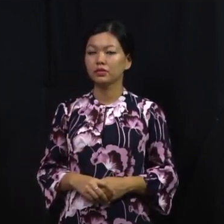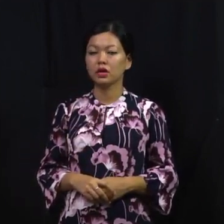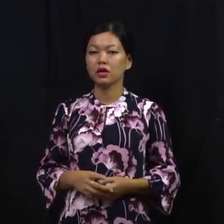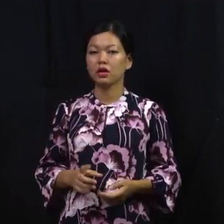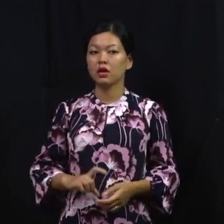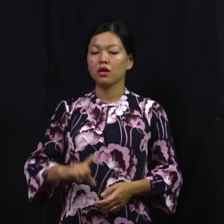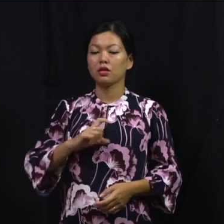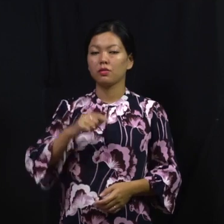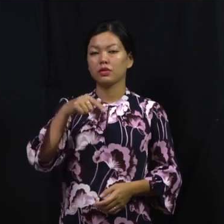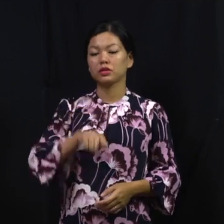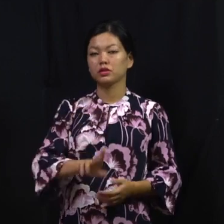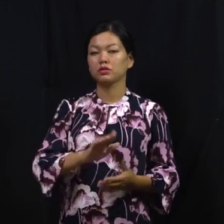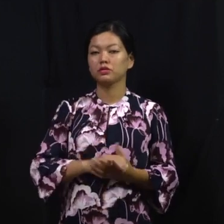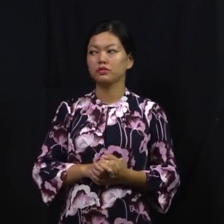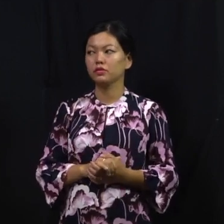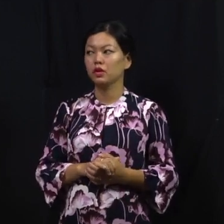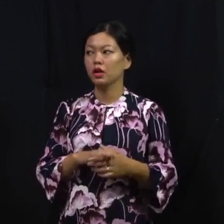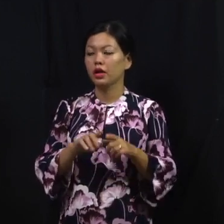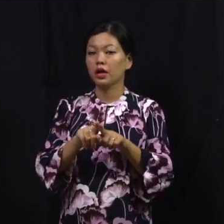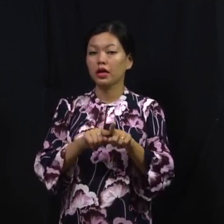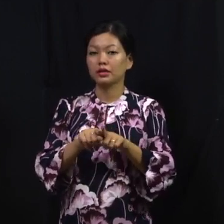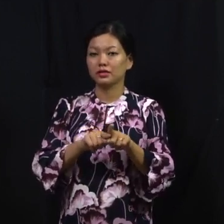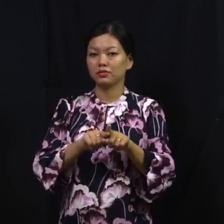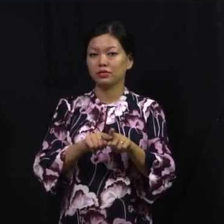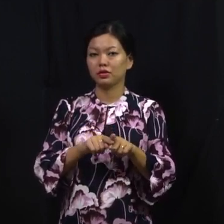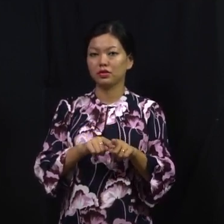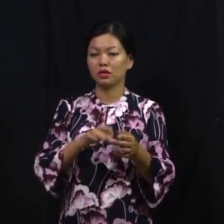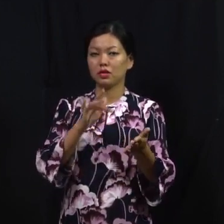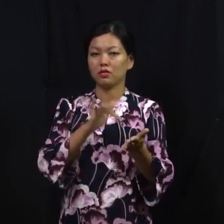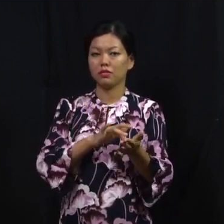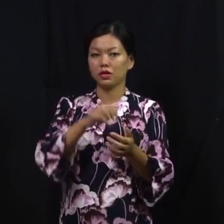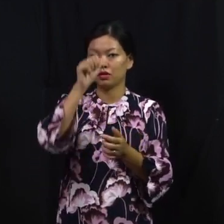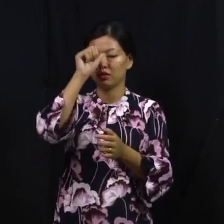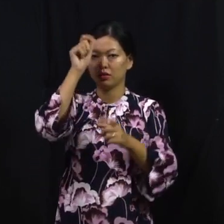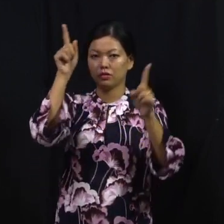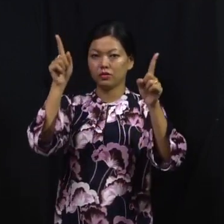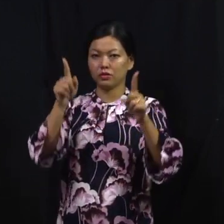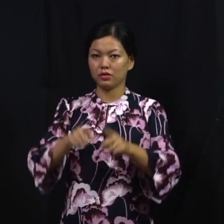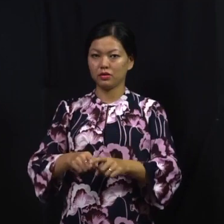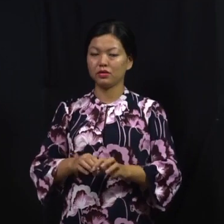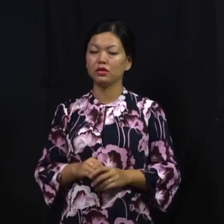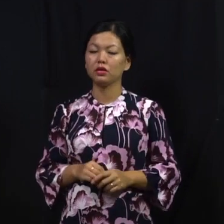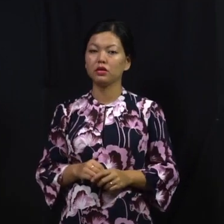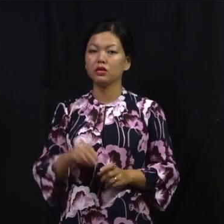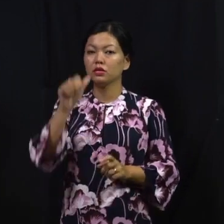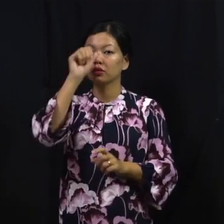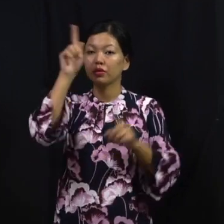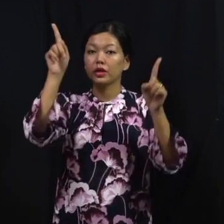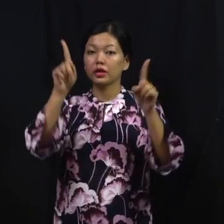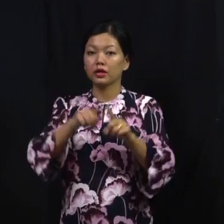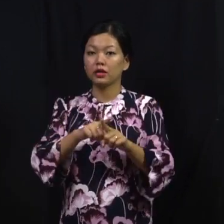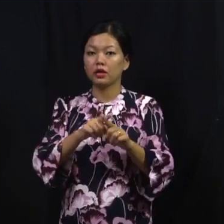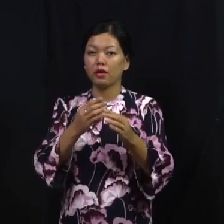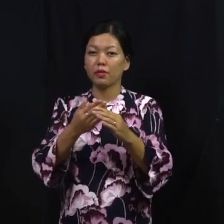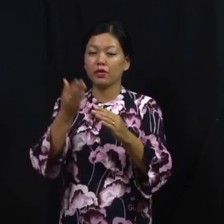determine herself. For example, we can take the country of India. She got her independence from her colonial rule and now she